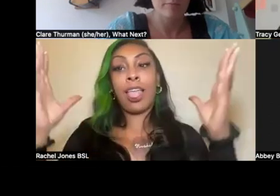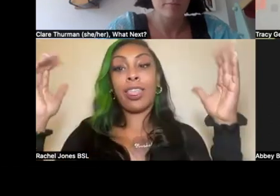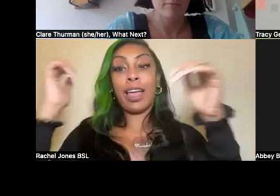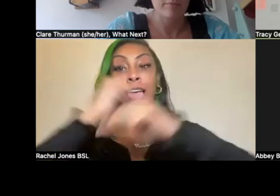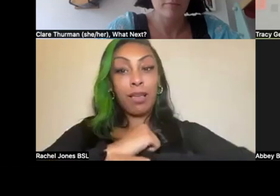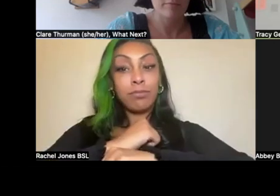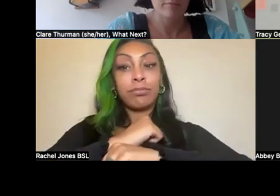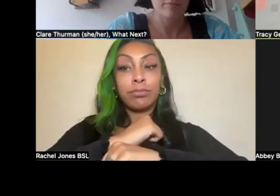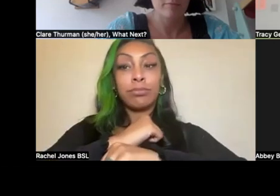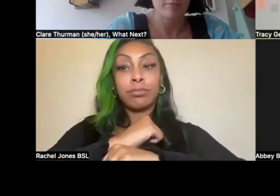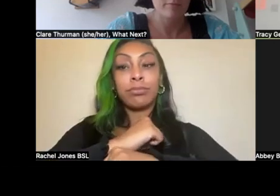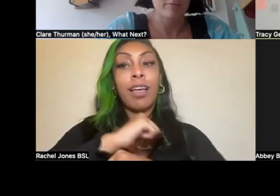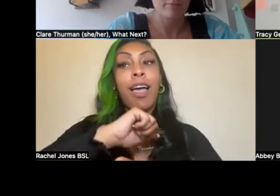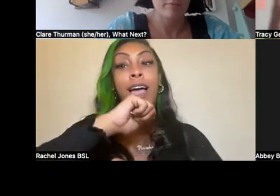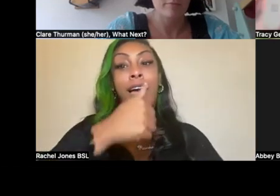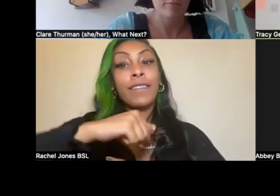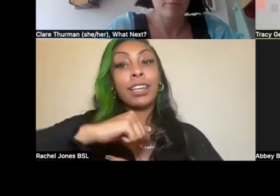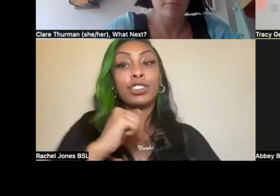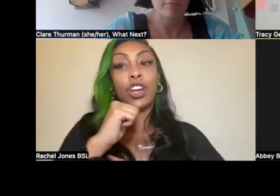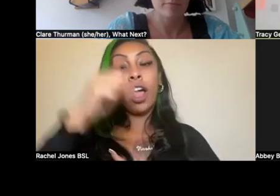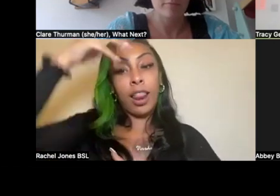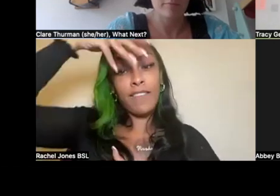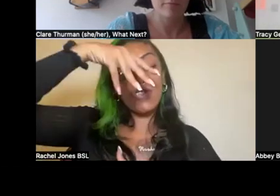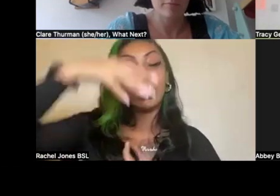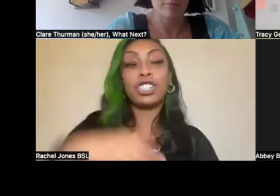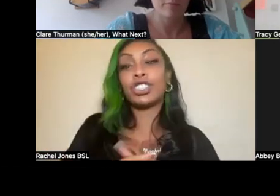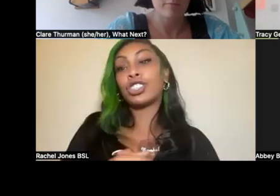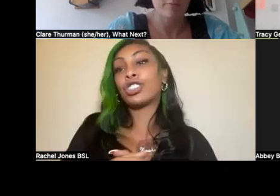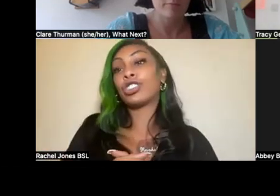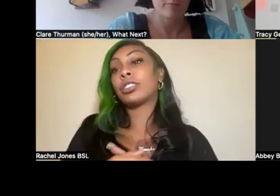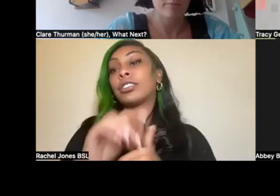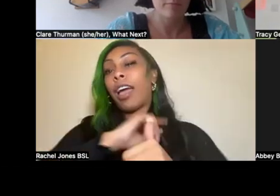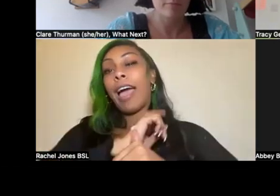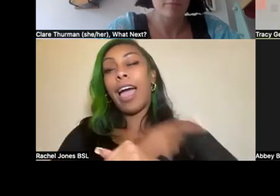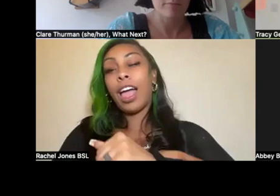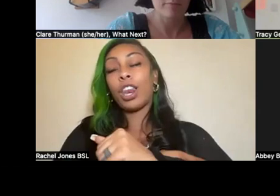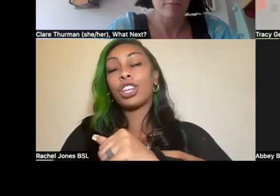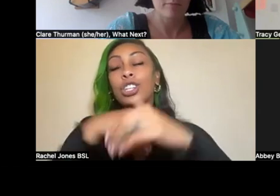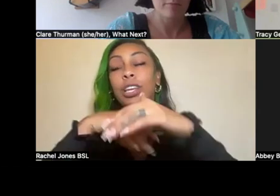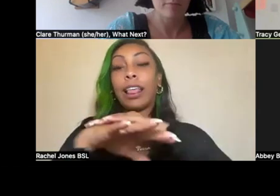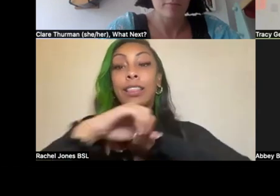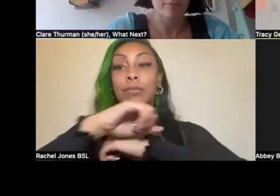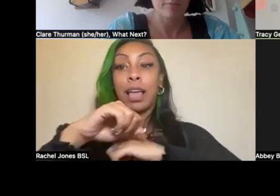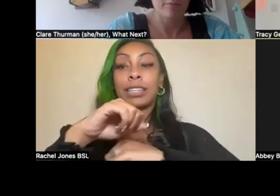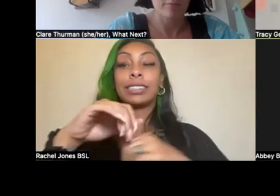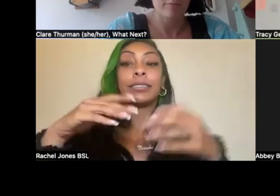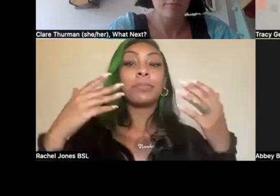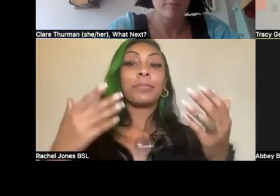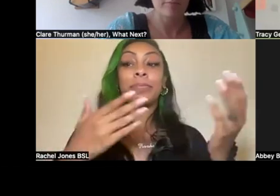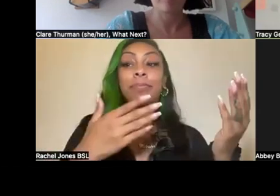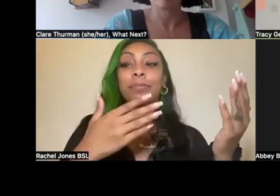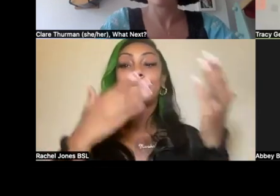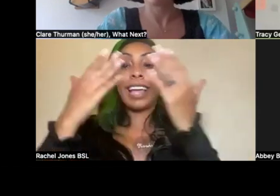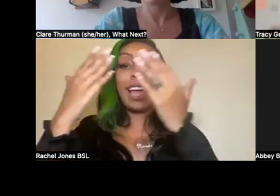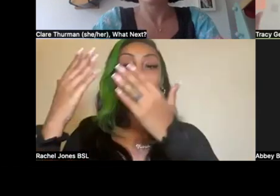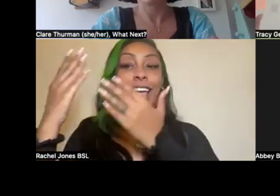think that I just have to say that while we might have some energy in this space. So finding